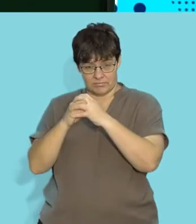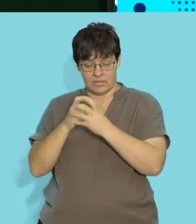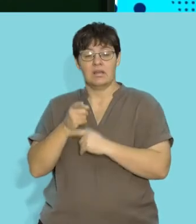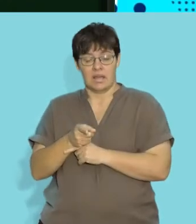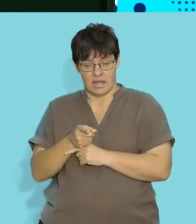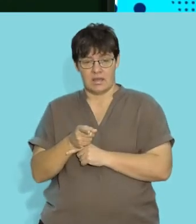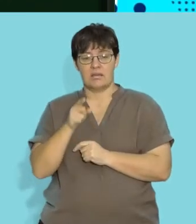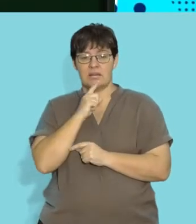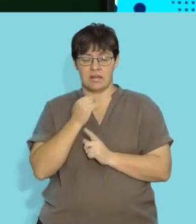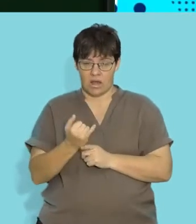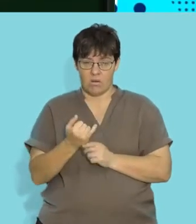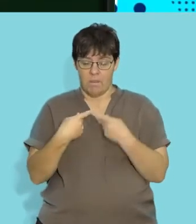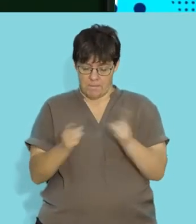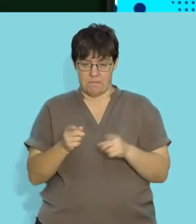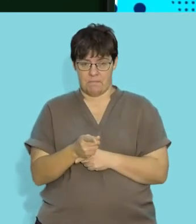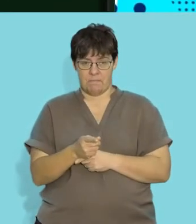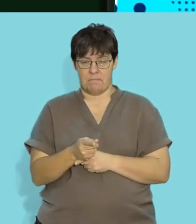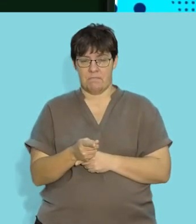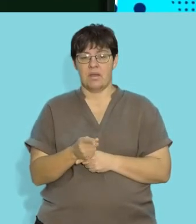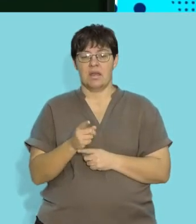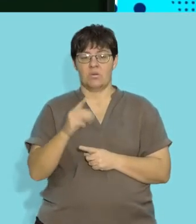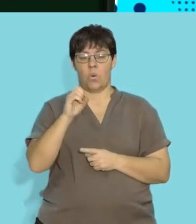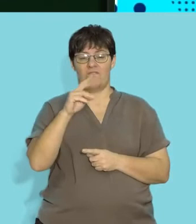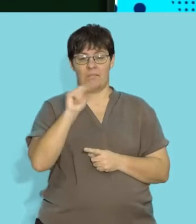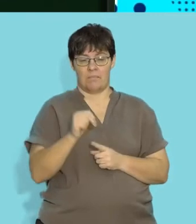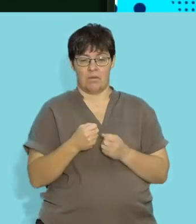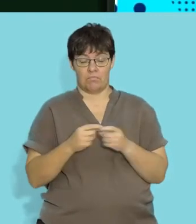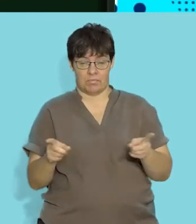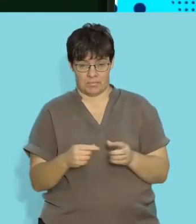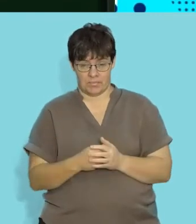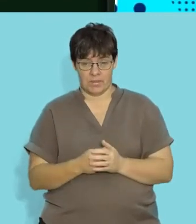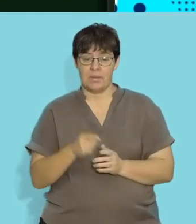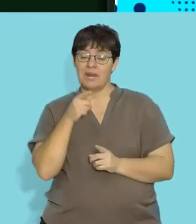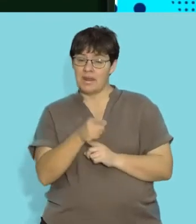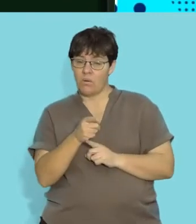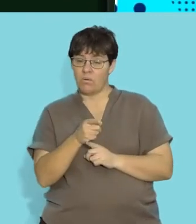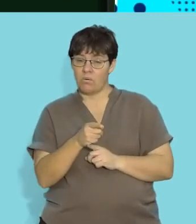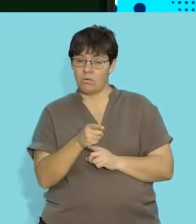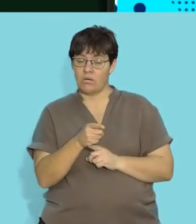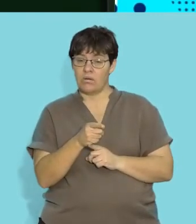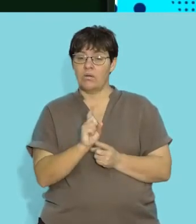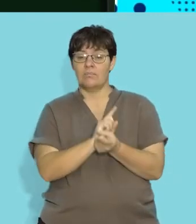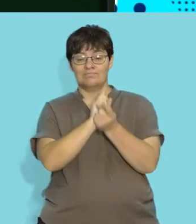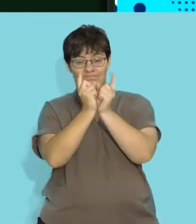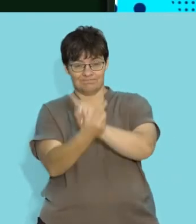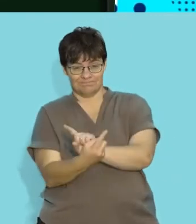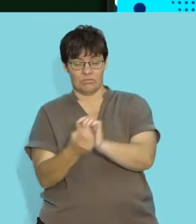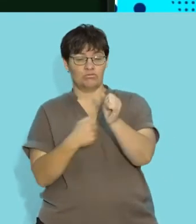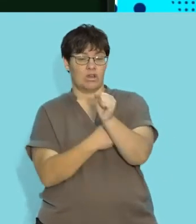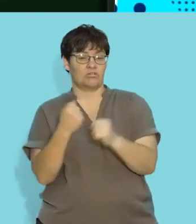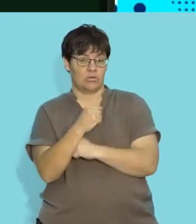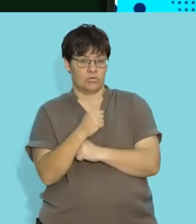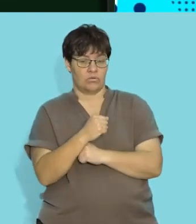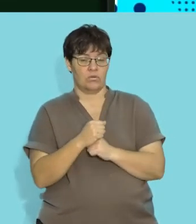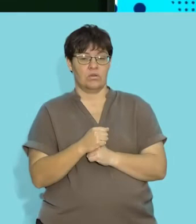when ovulation occurs, the Graafian follicle ruptures and then an ovum is released. But we know that that Graafian follicle then becomes a